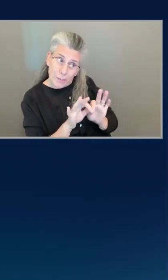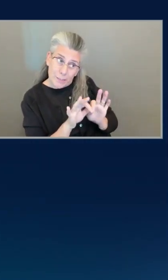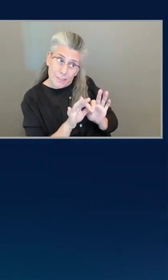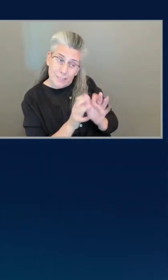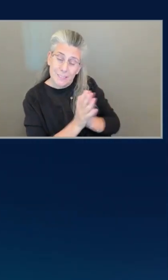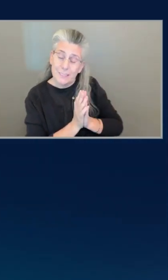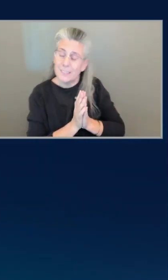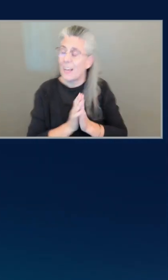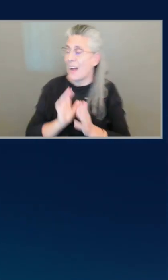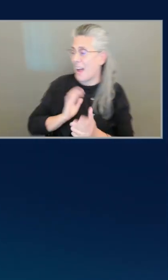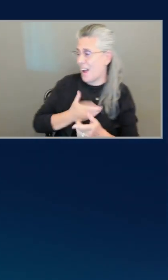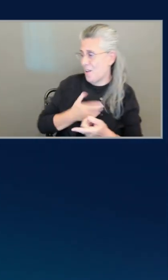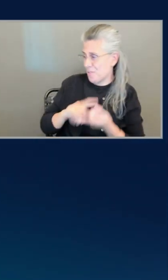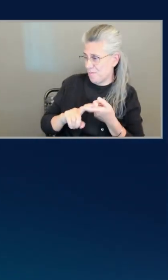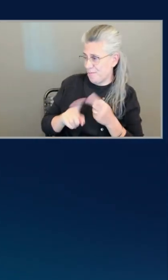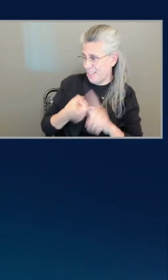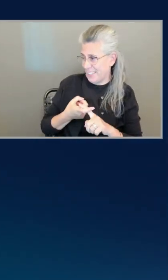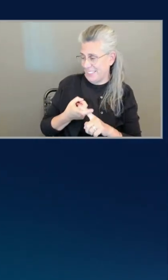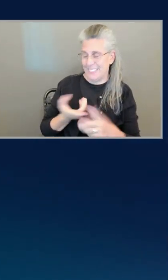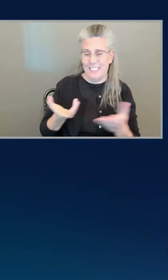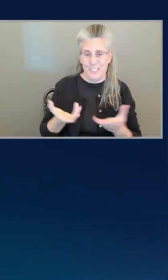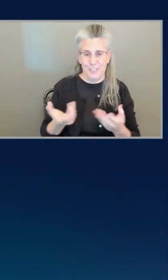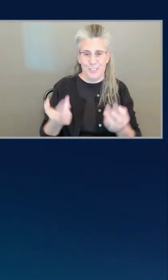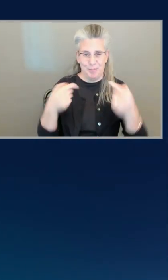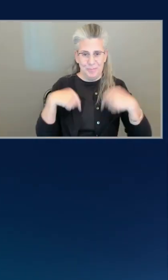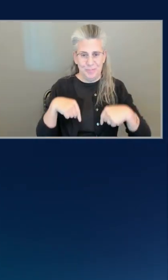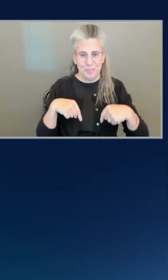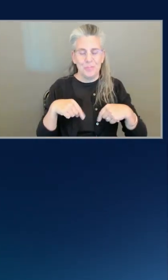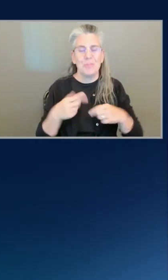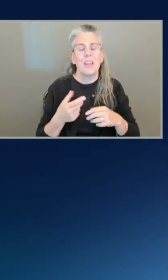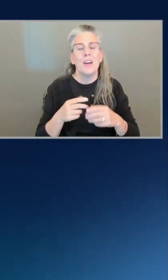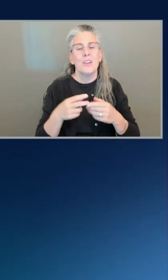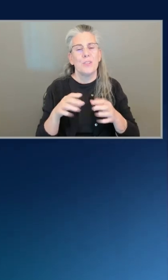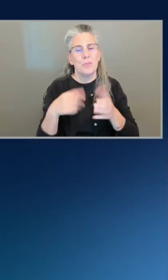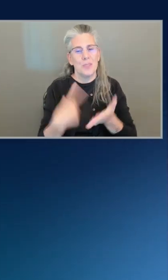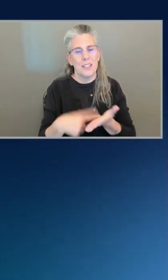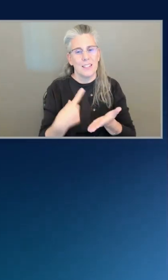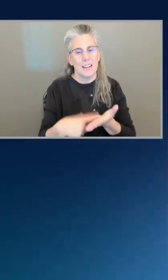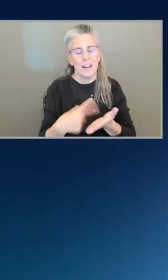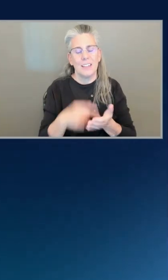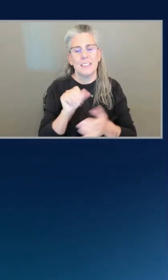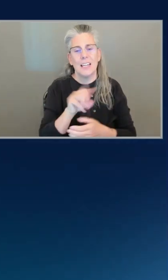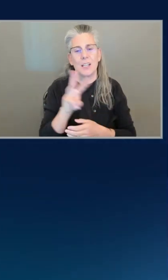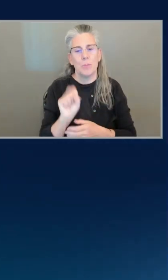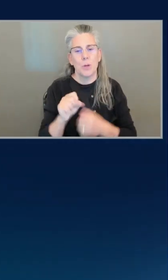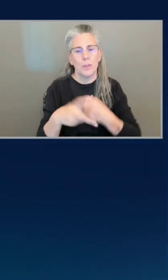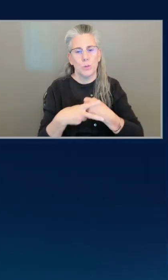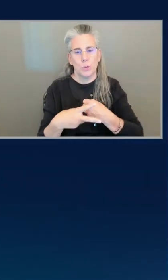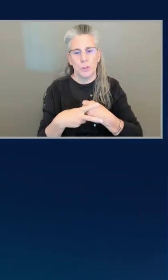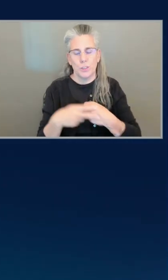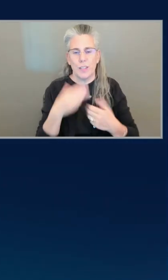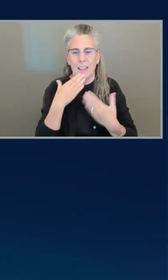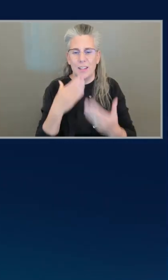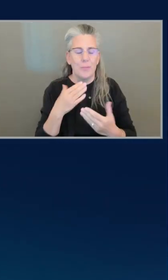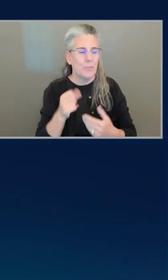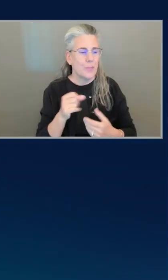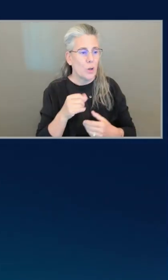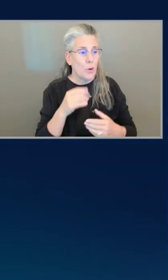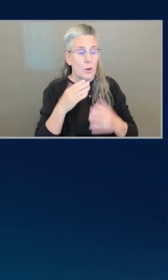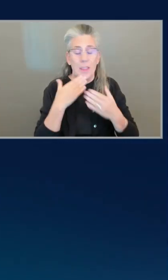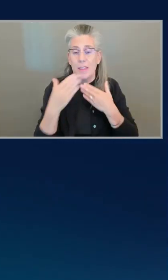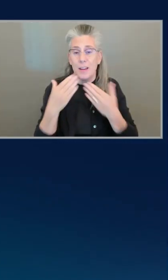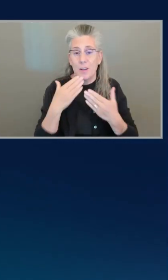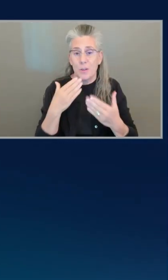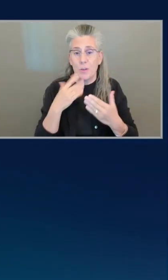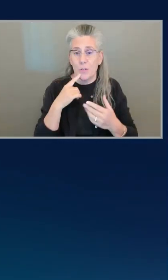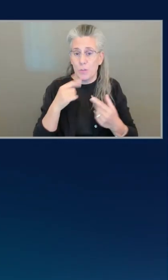our friends here to talk with us about AWS storage. Welcome to the show. Thank you so much, and it's a pleasure to be here. My name is